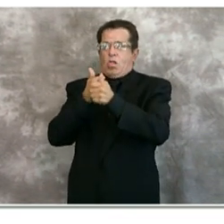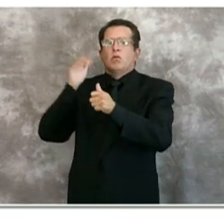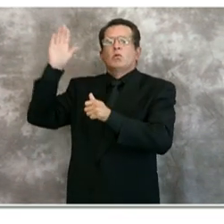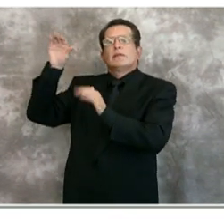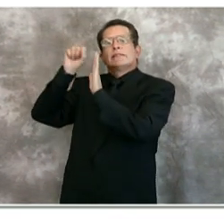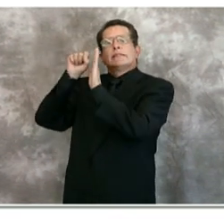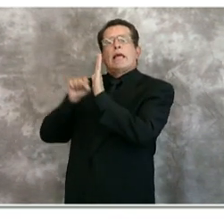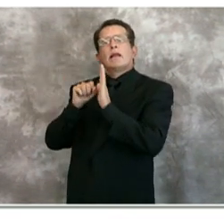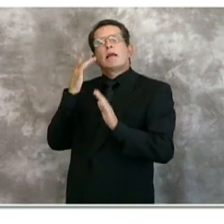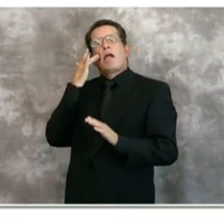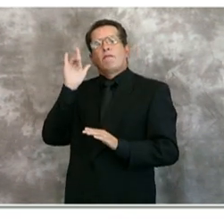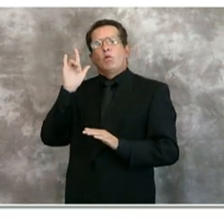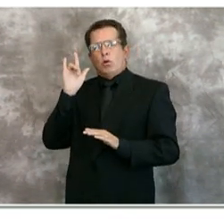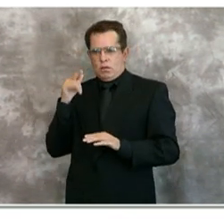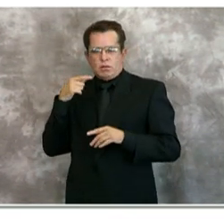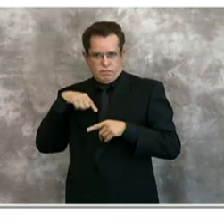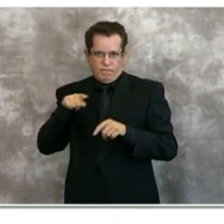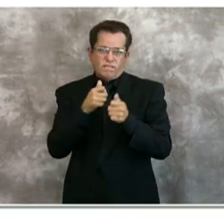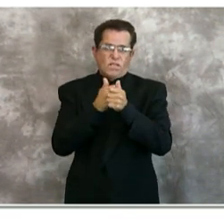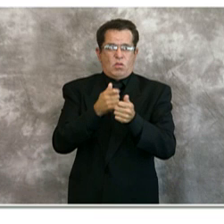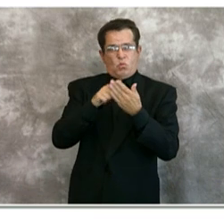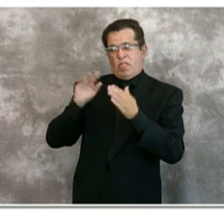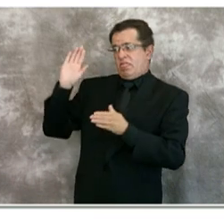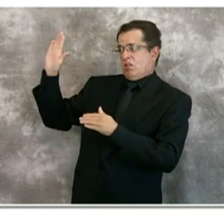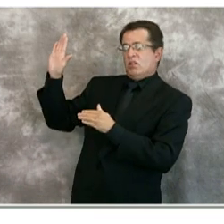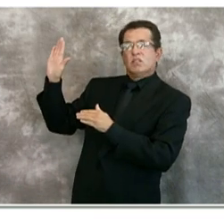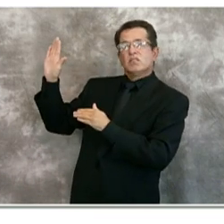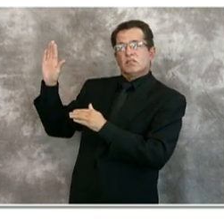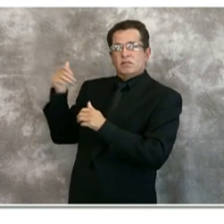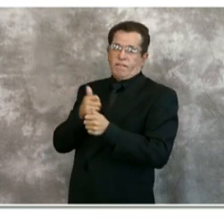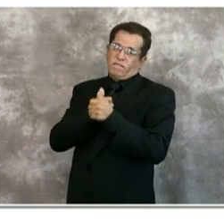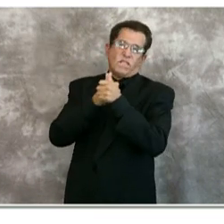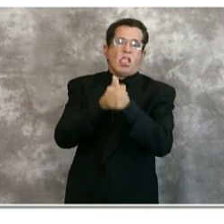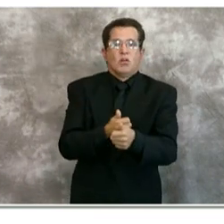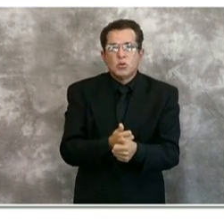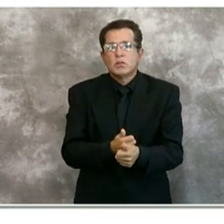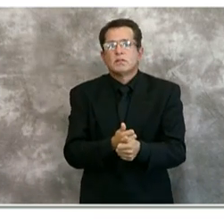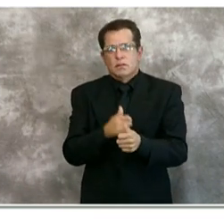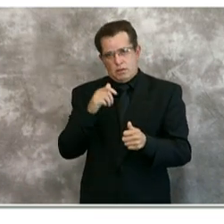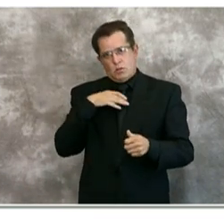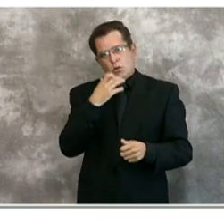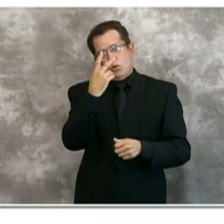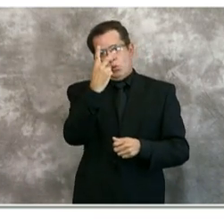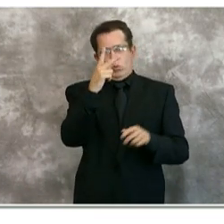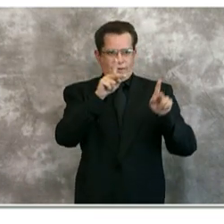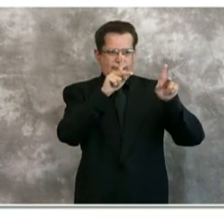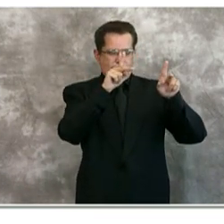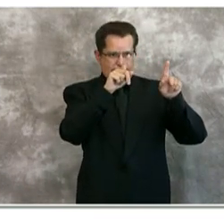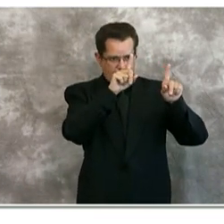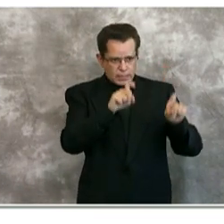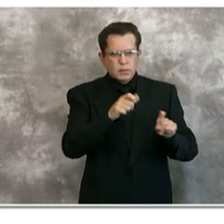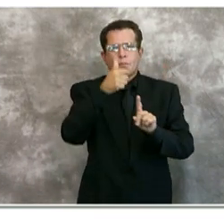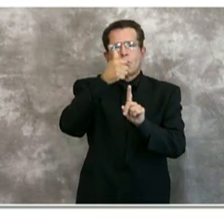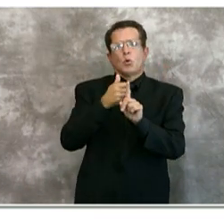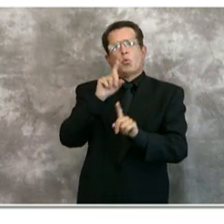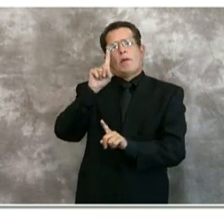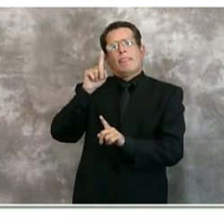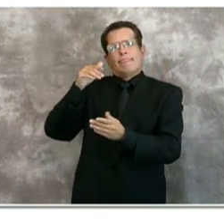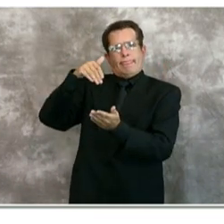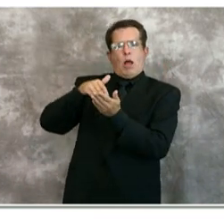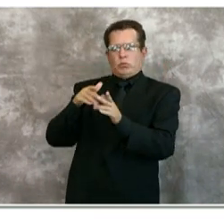population for 2020, and so to be consistent with what they use, given our aim is to have 2 tests per 1,000 residents every